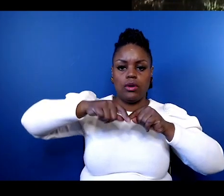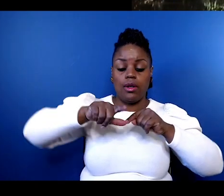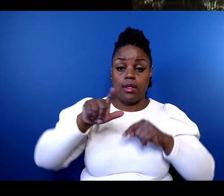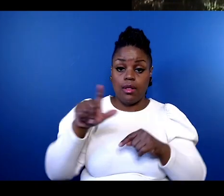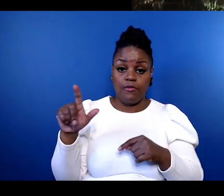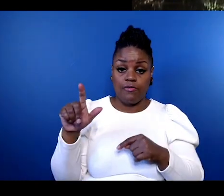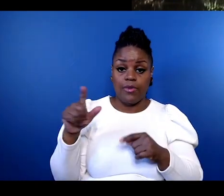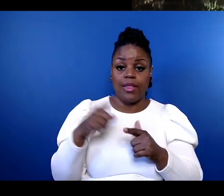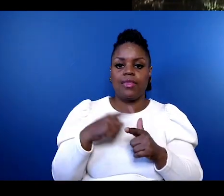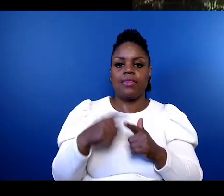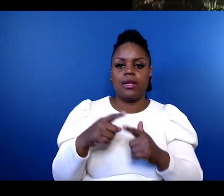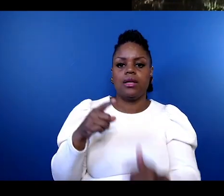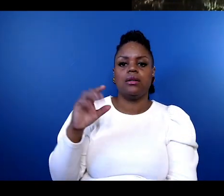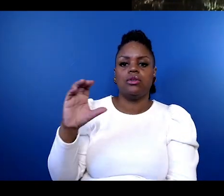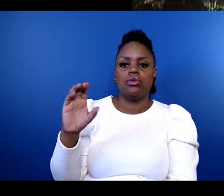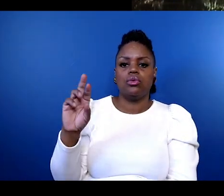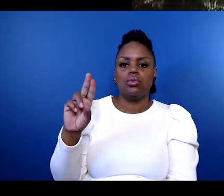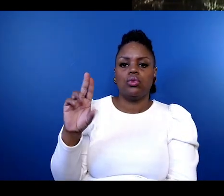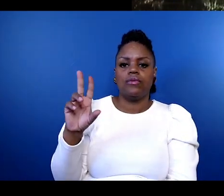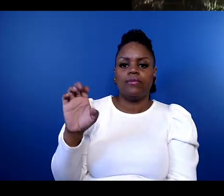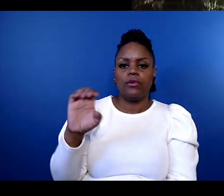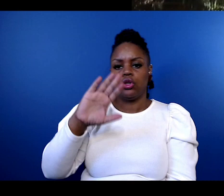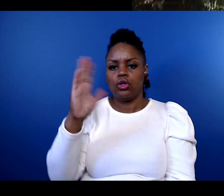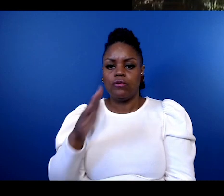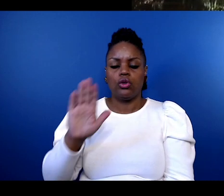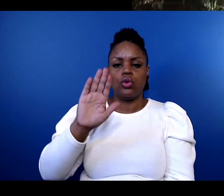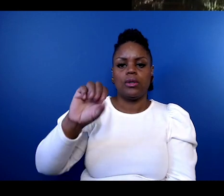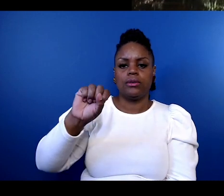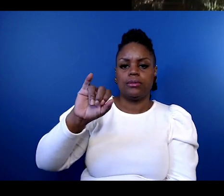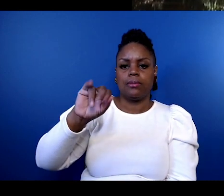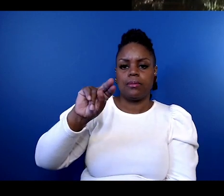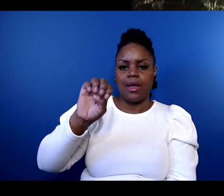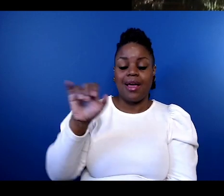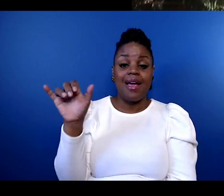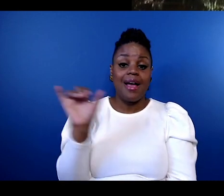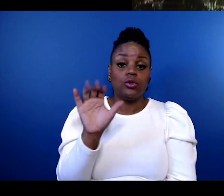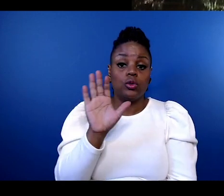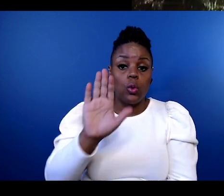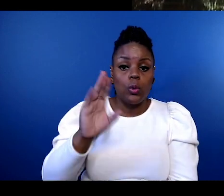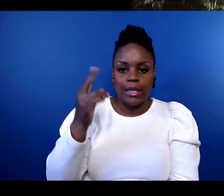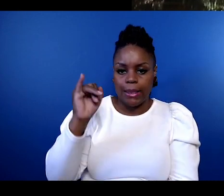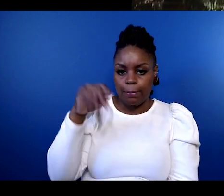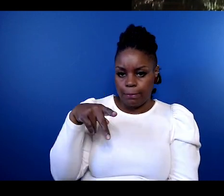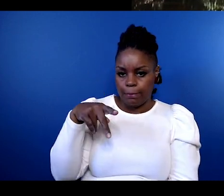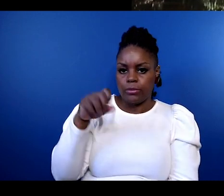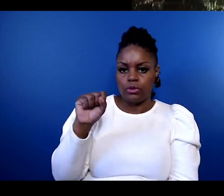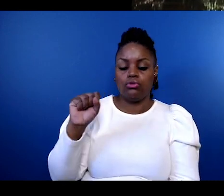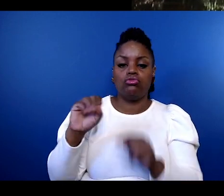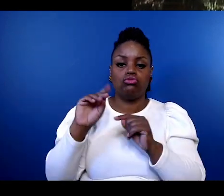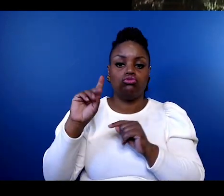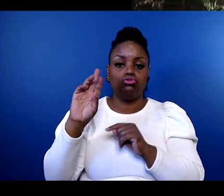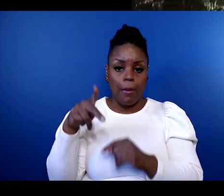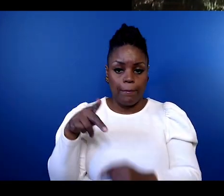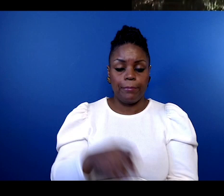to curve the spine, dropping the head, dropping the hips. Back to center. Again, inhale to the right as